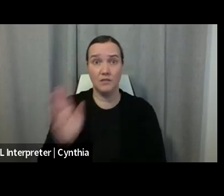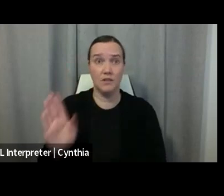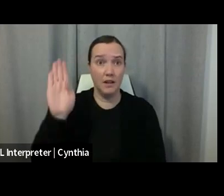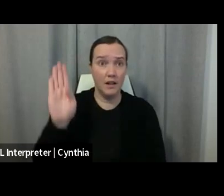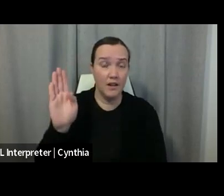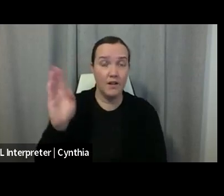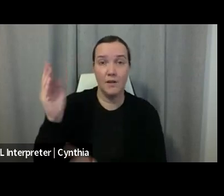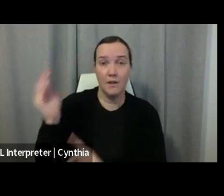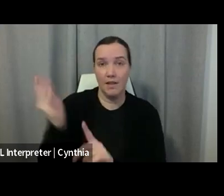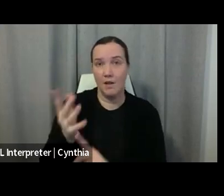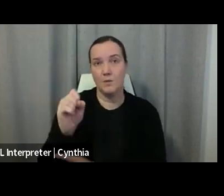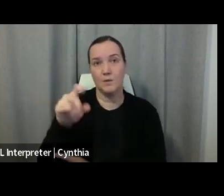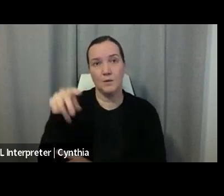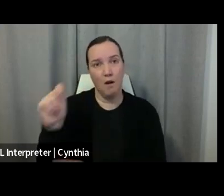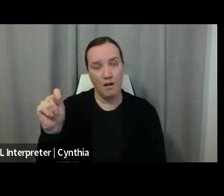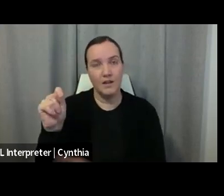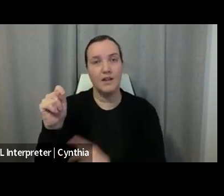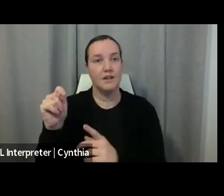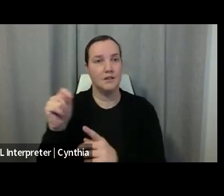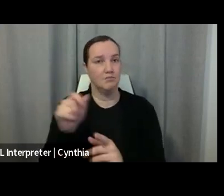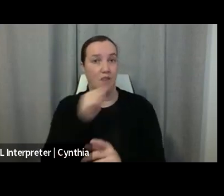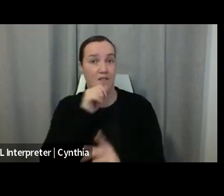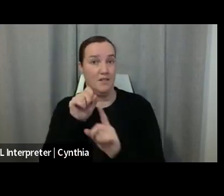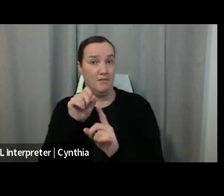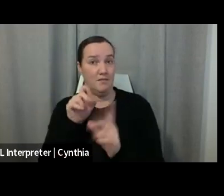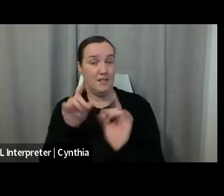send him a private message, and then we can just